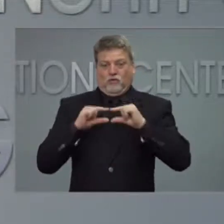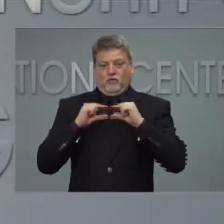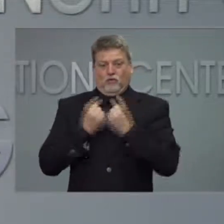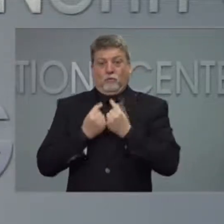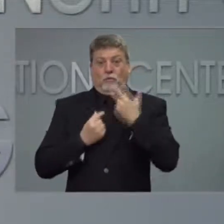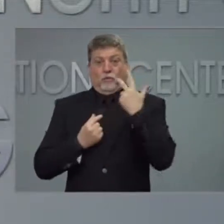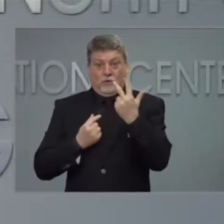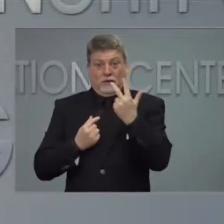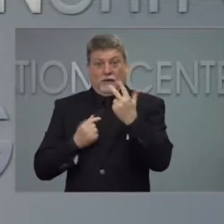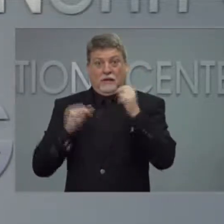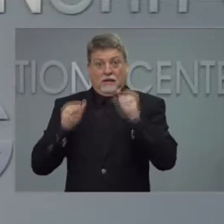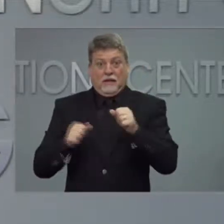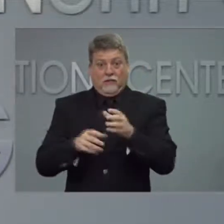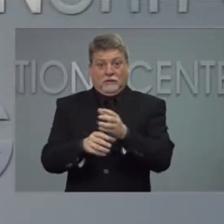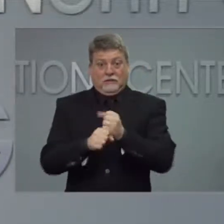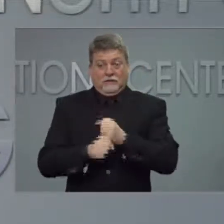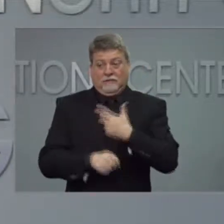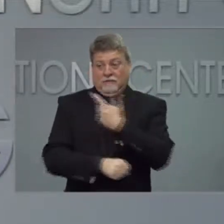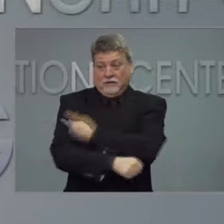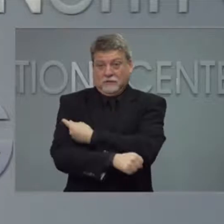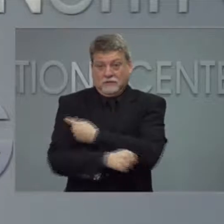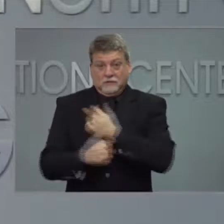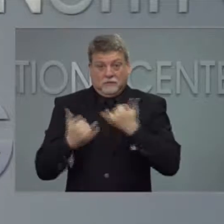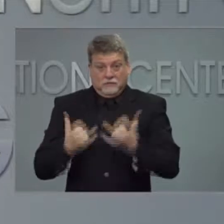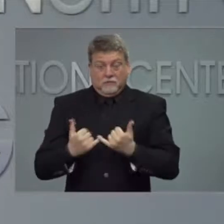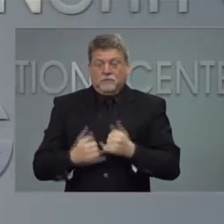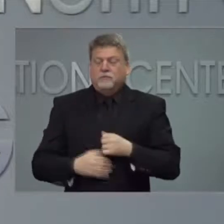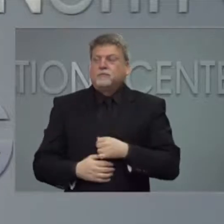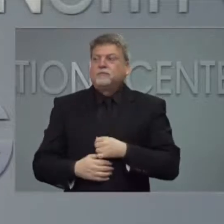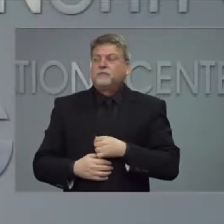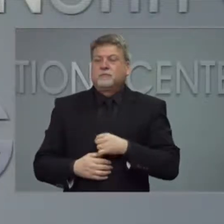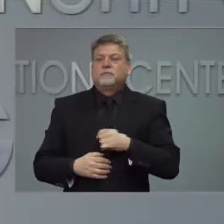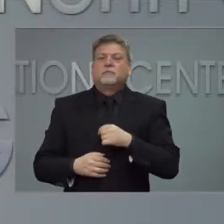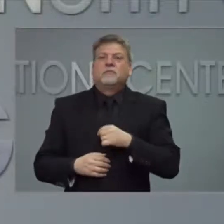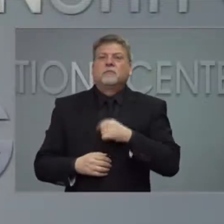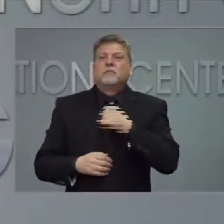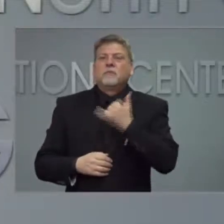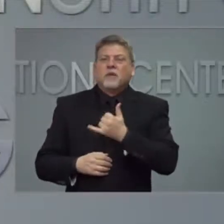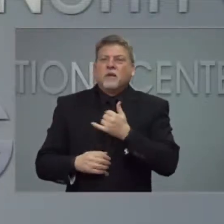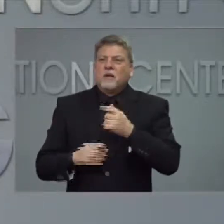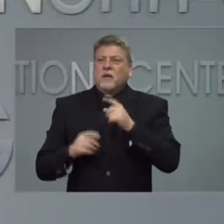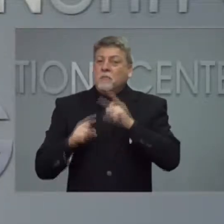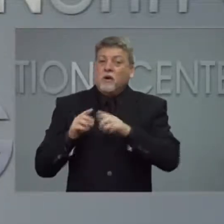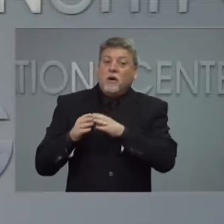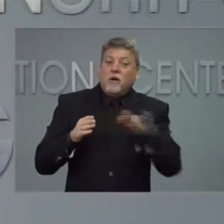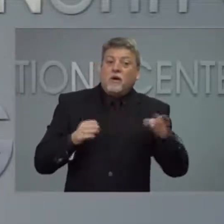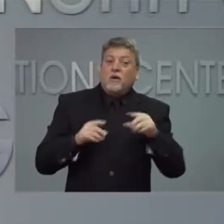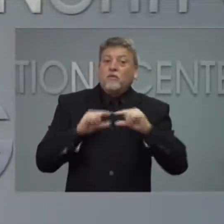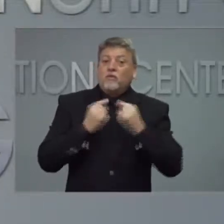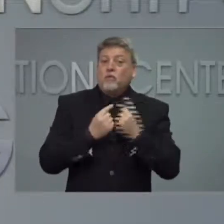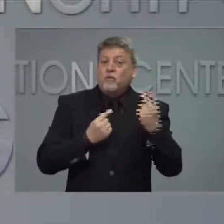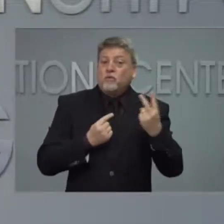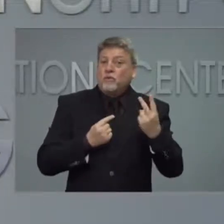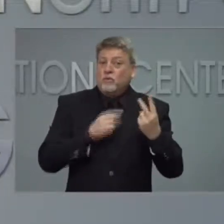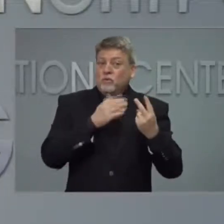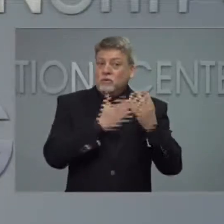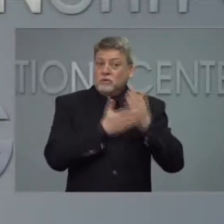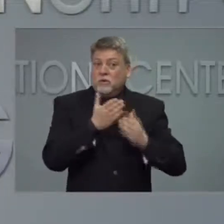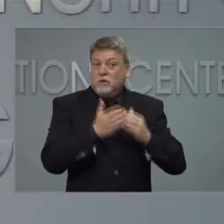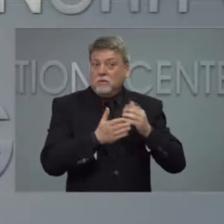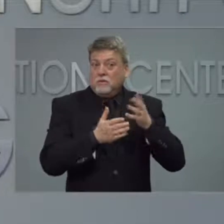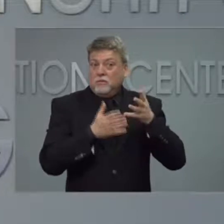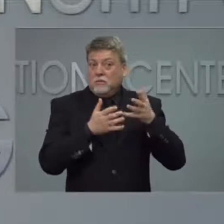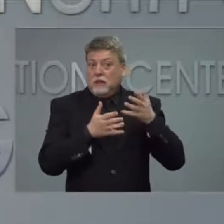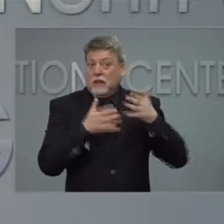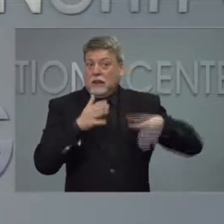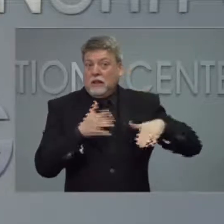the vaccine, what is the state doing to ensure that seniors eligible in Group 2 are not being skipped, since